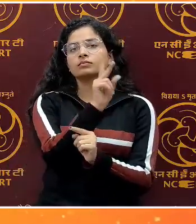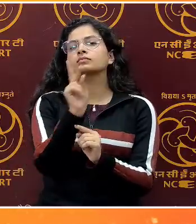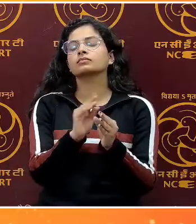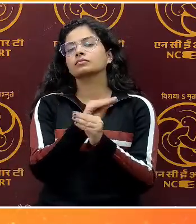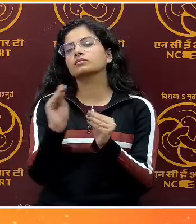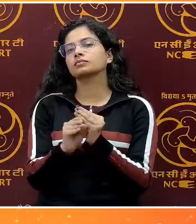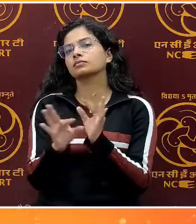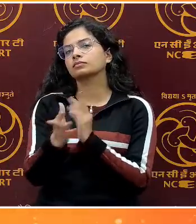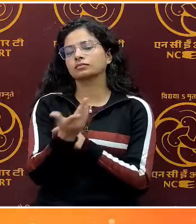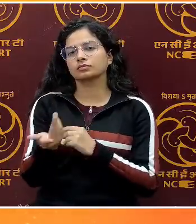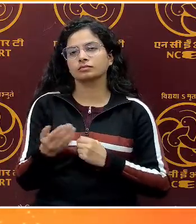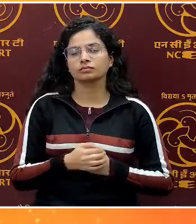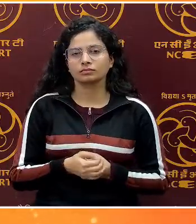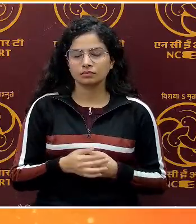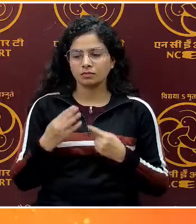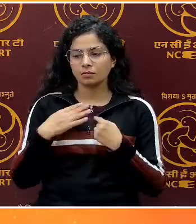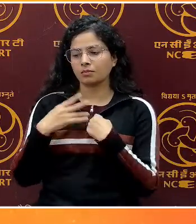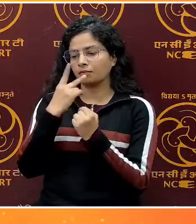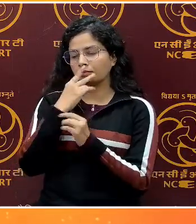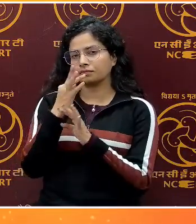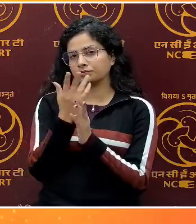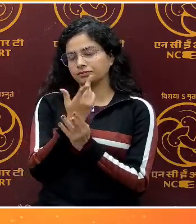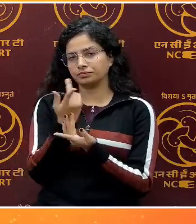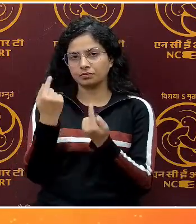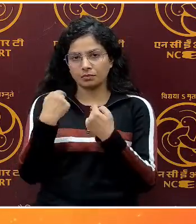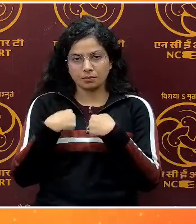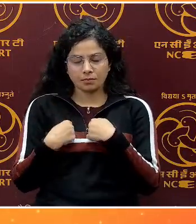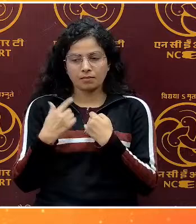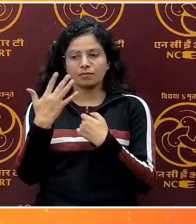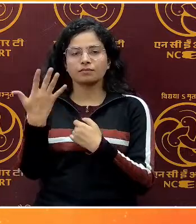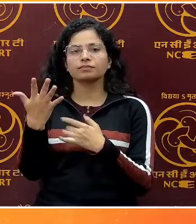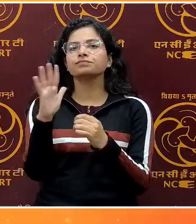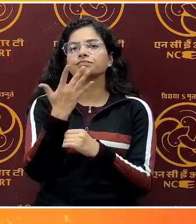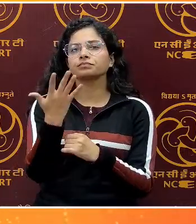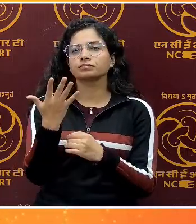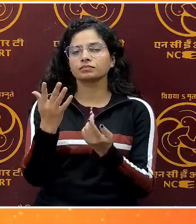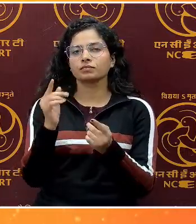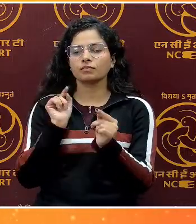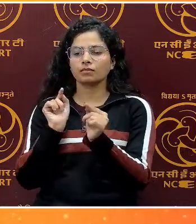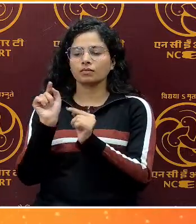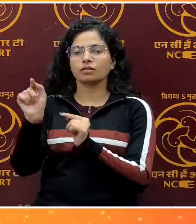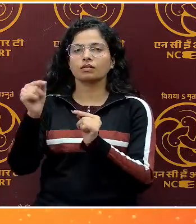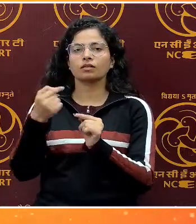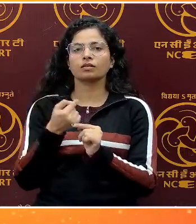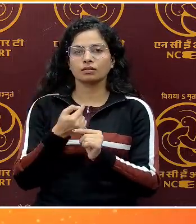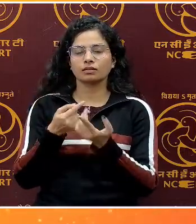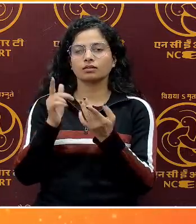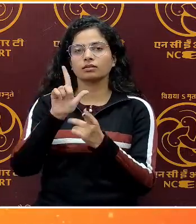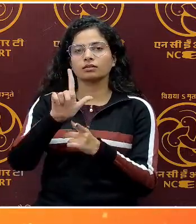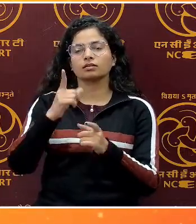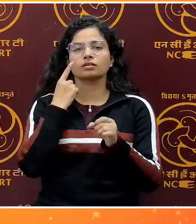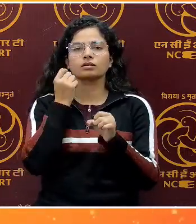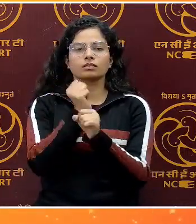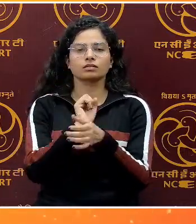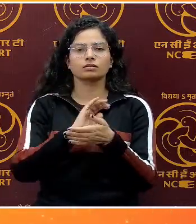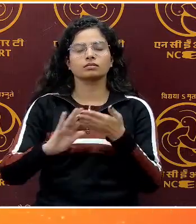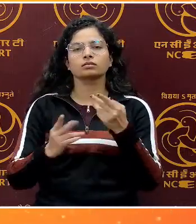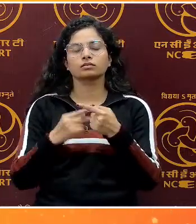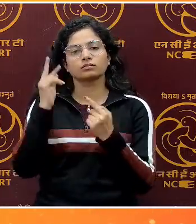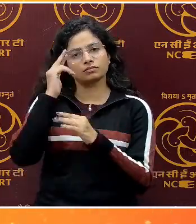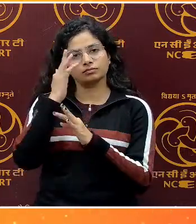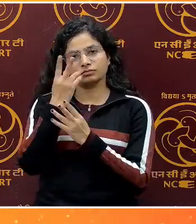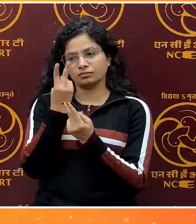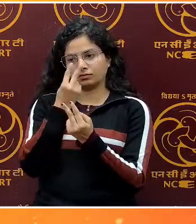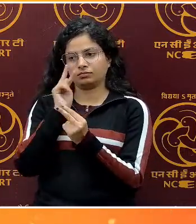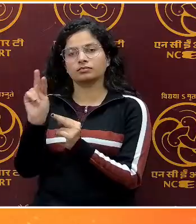What else? I see myself, so means it reflects the light. It is reflecting light. That's the reason why you're able